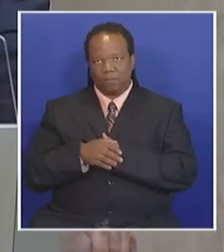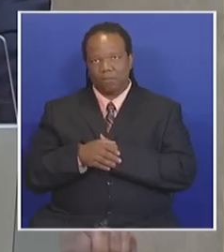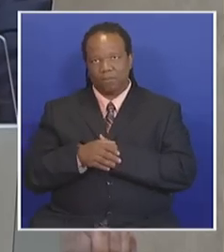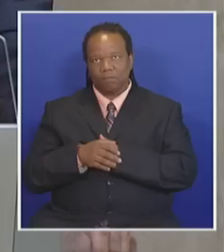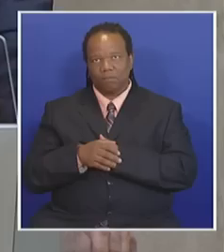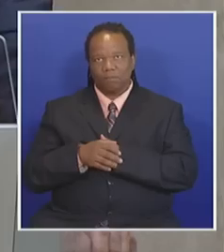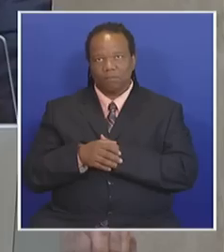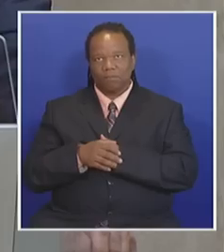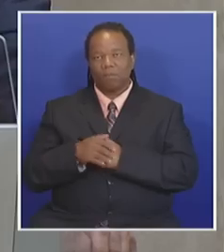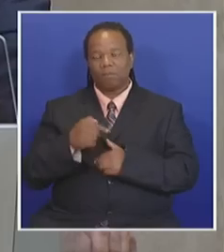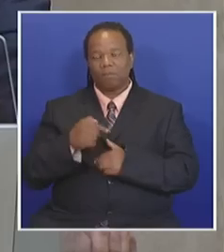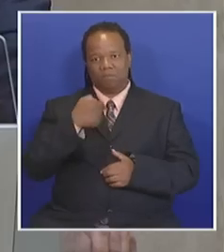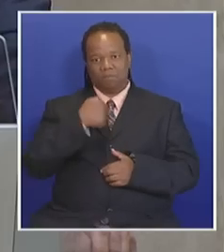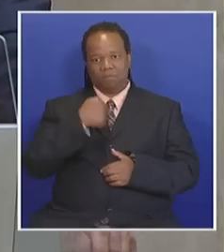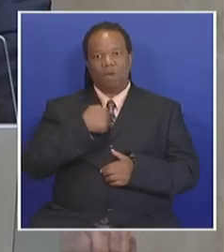know my roots.